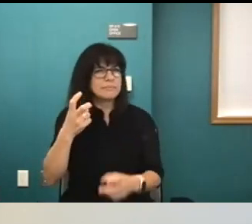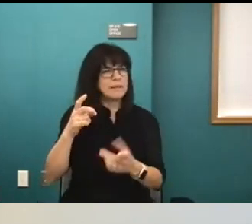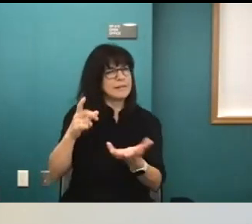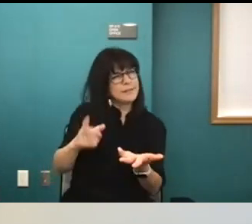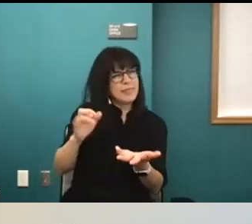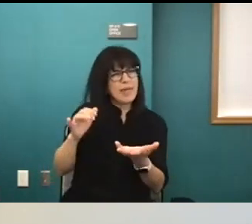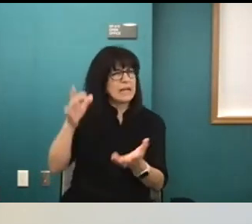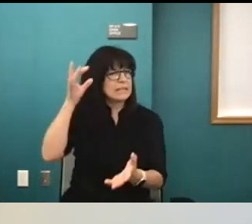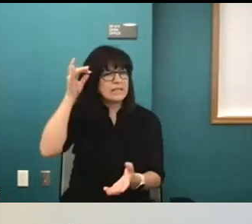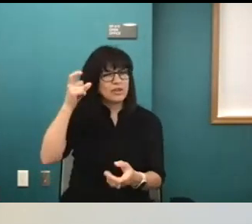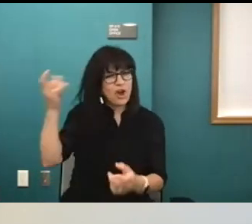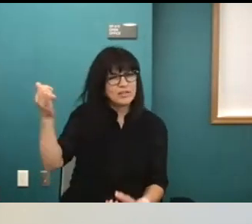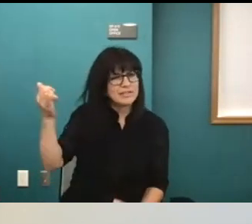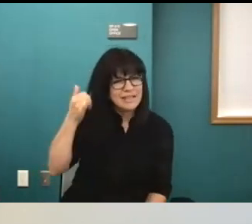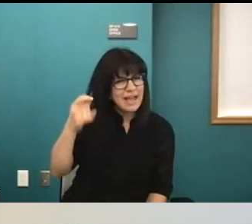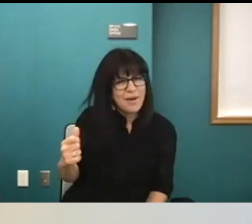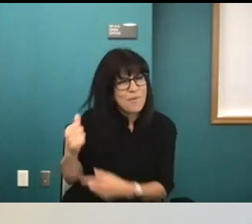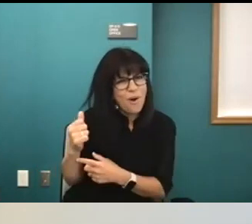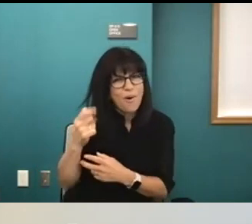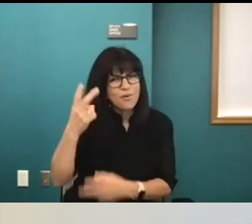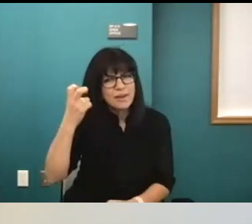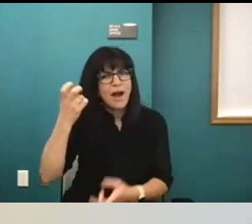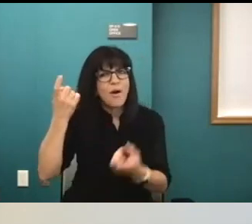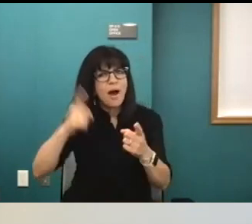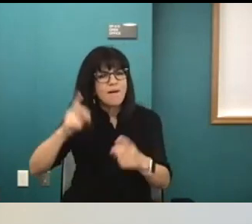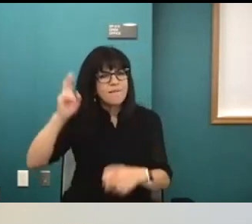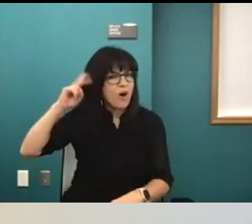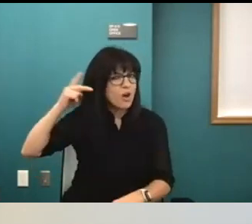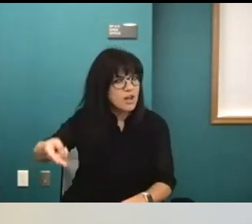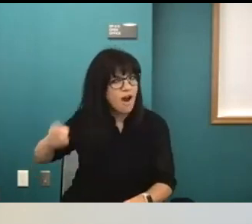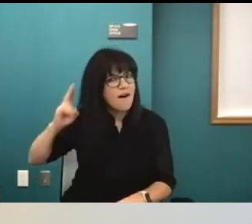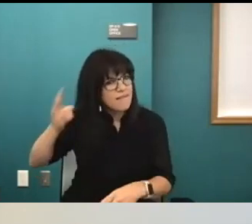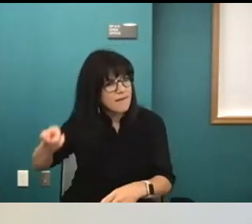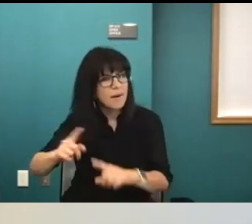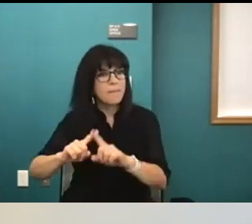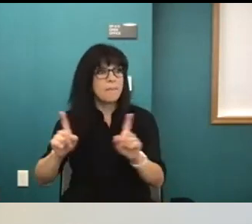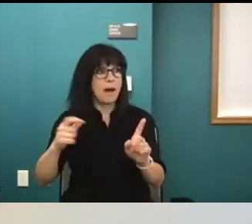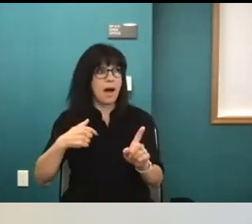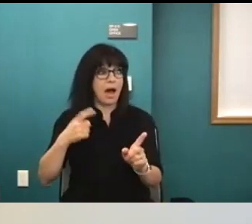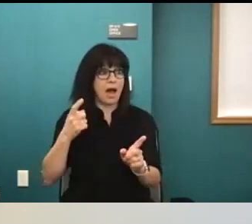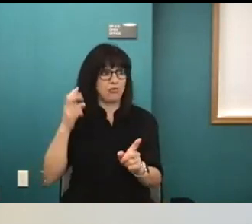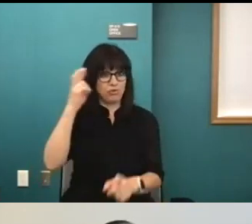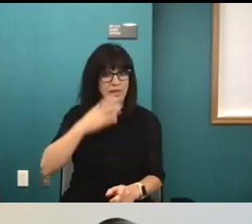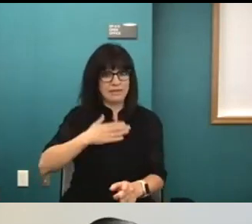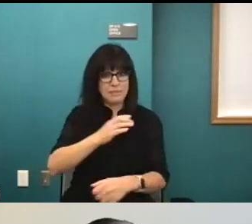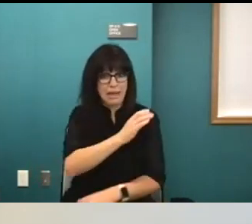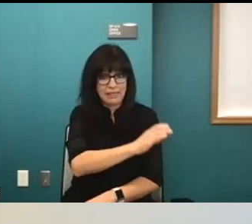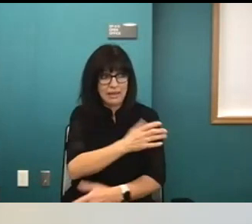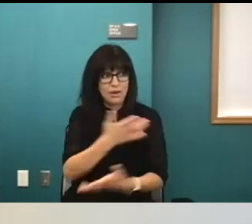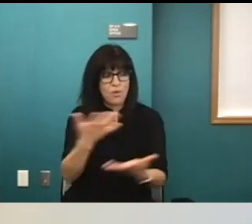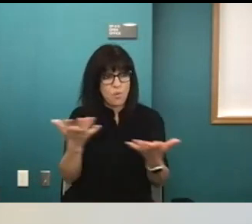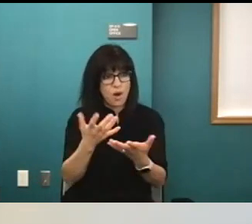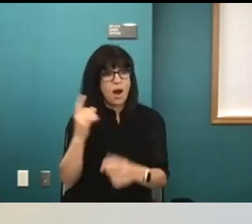that sticker is never going to stay on. What happens if it falls off, etc. But what I actually found in my clinic is that I would